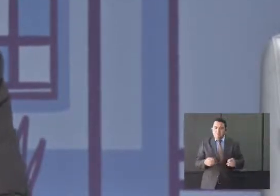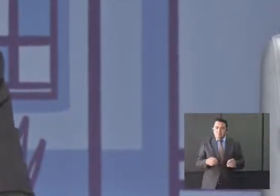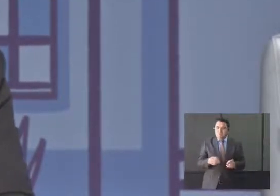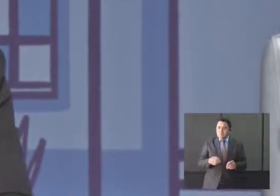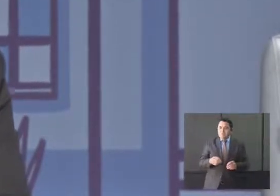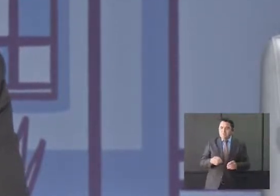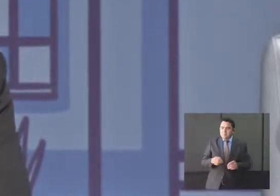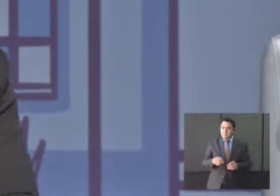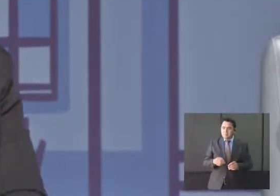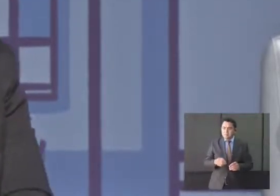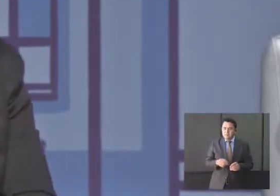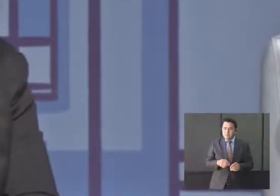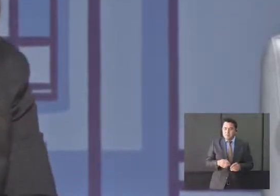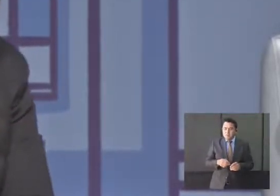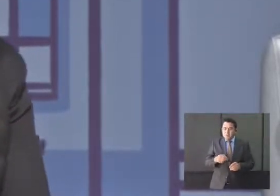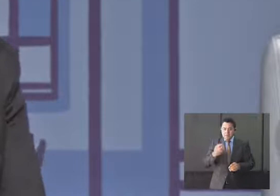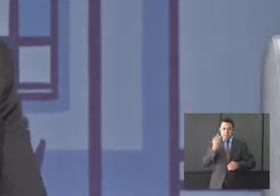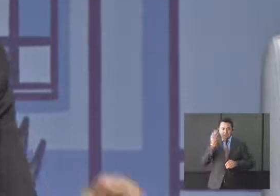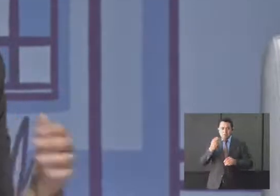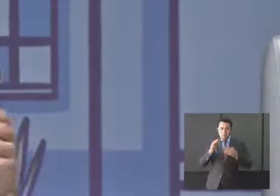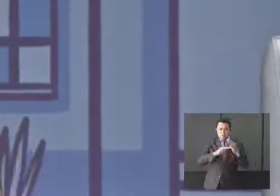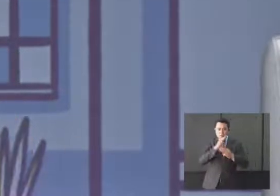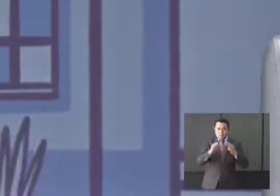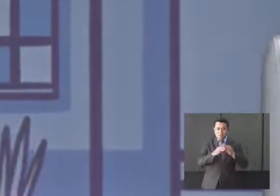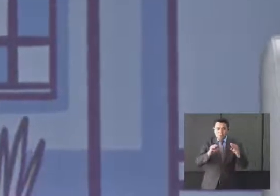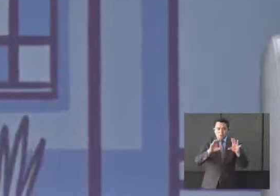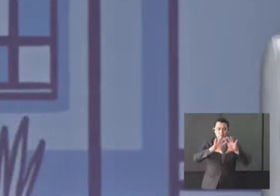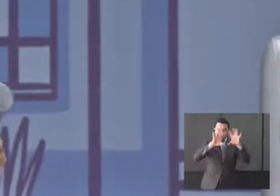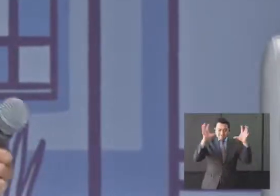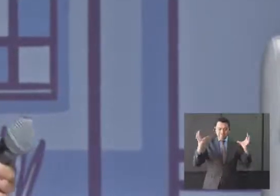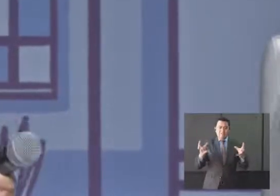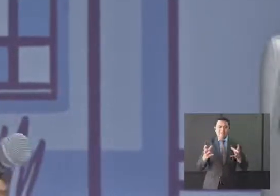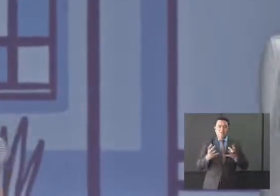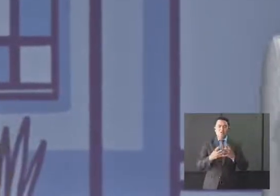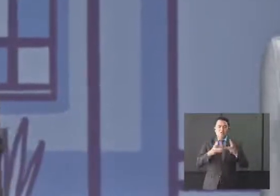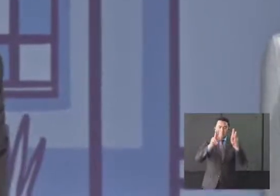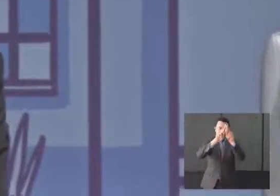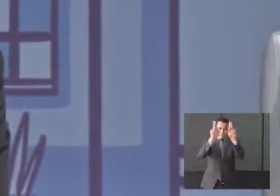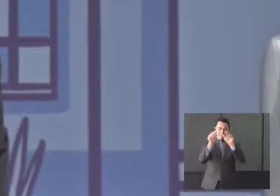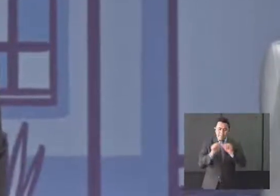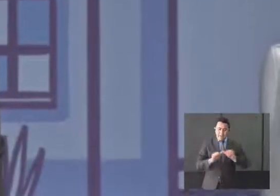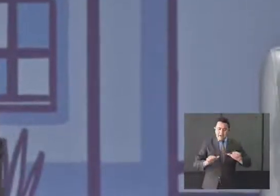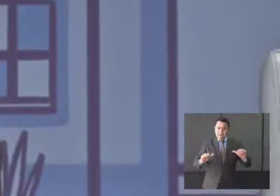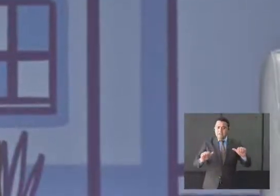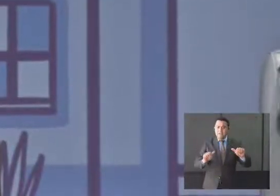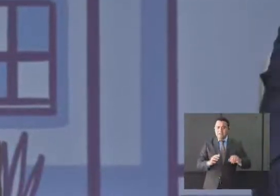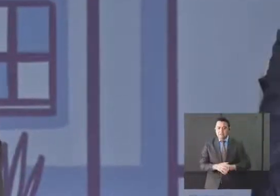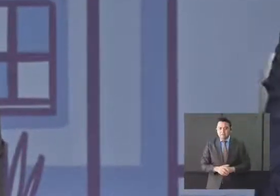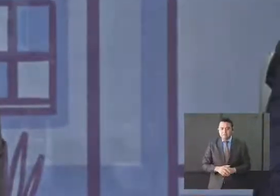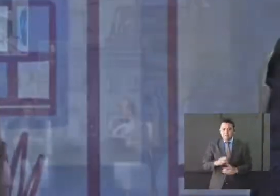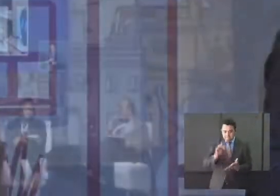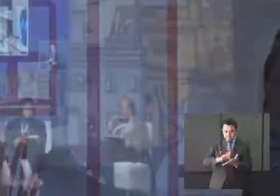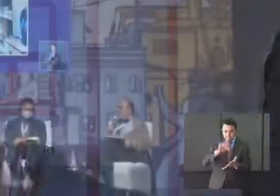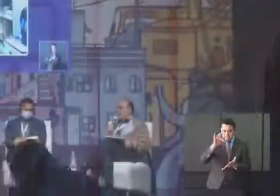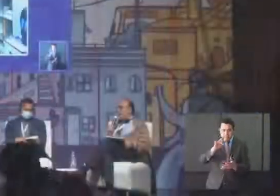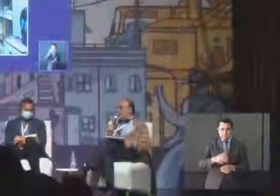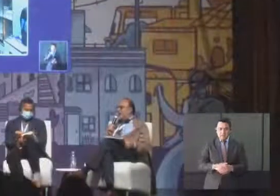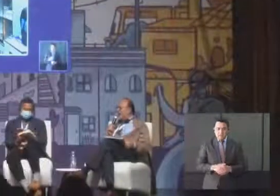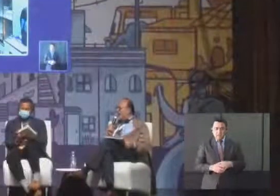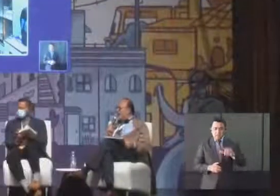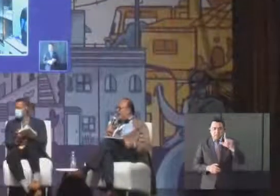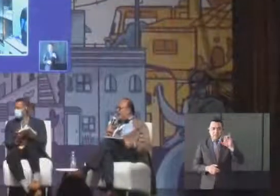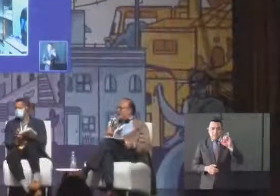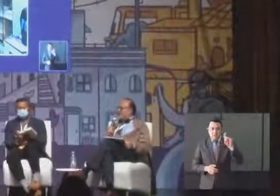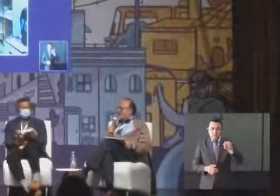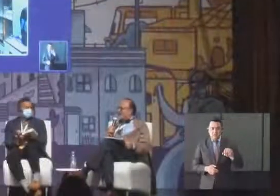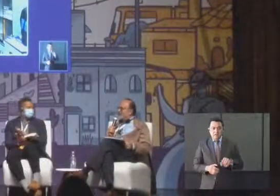be representative of our desires of a better world where we can all live together. Thank you, Elise. Thank you so